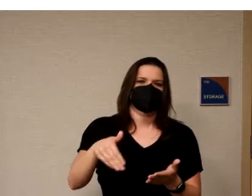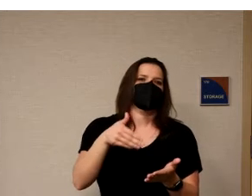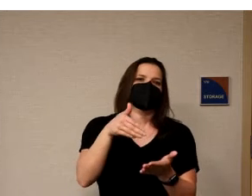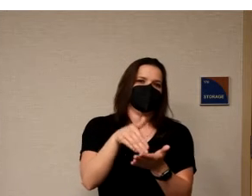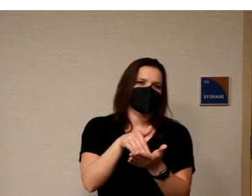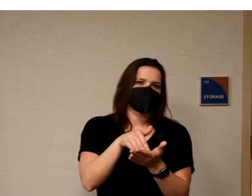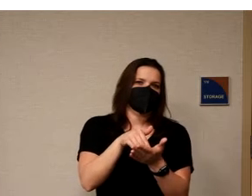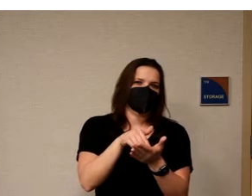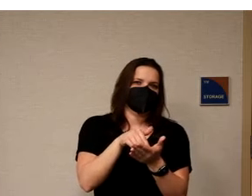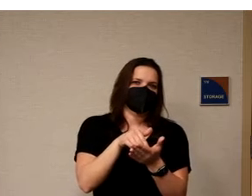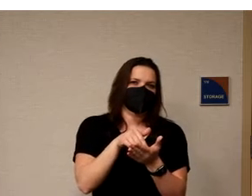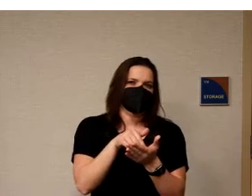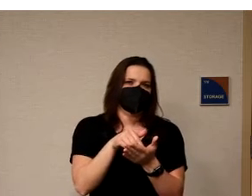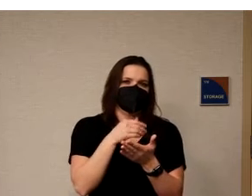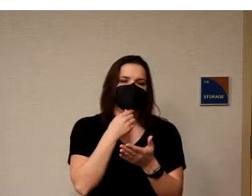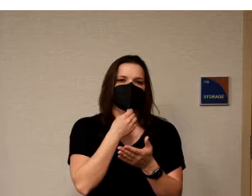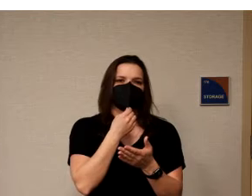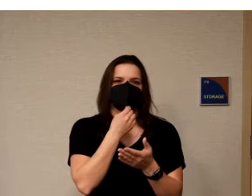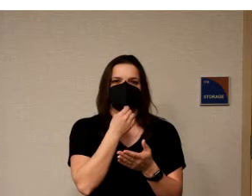central and